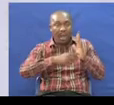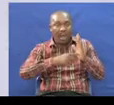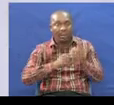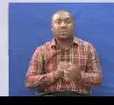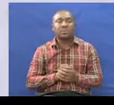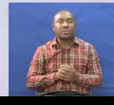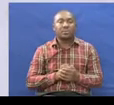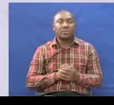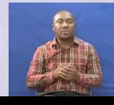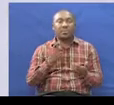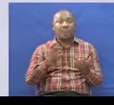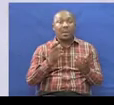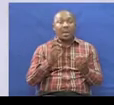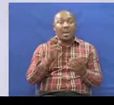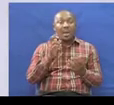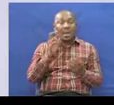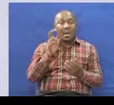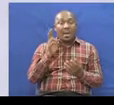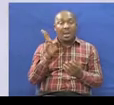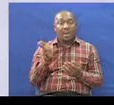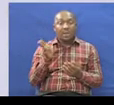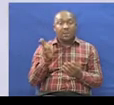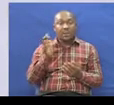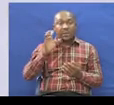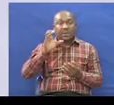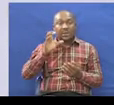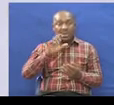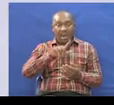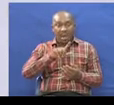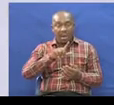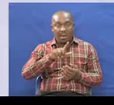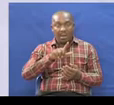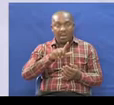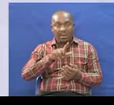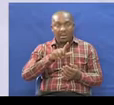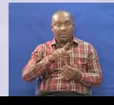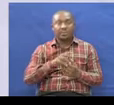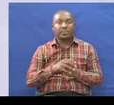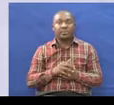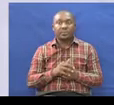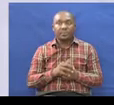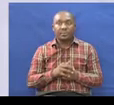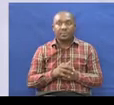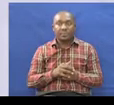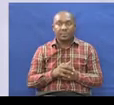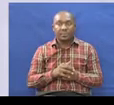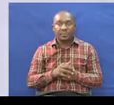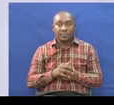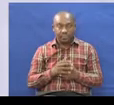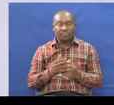What is hydrochloric acid? We know the formula for hydrochloric acid. It is HCl.